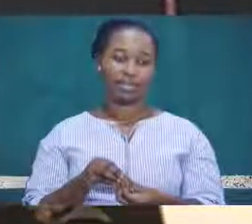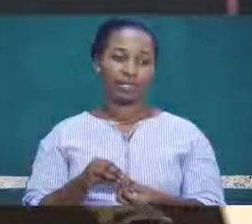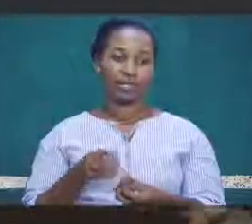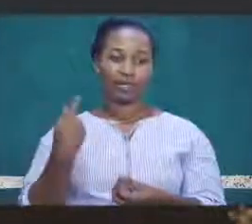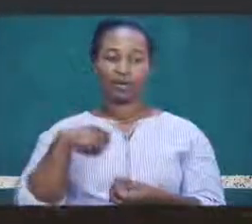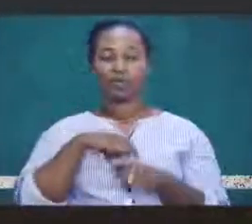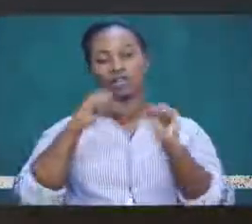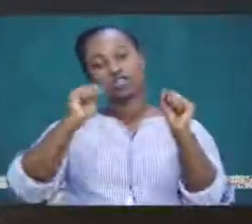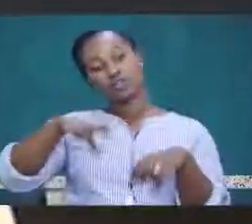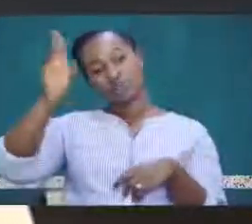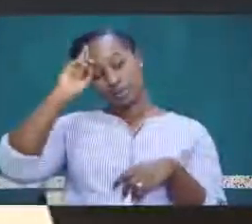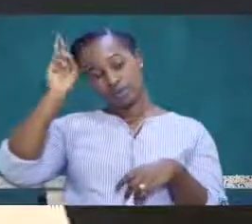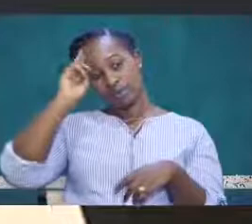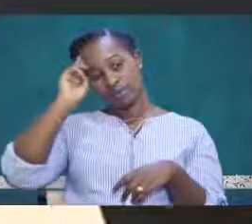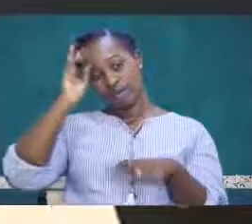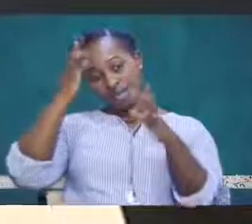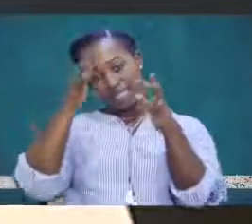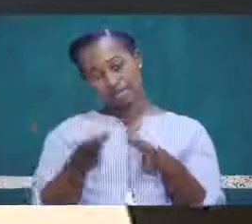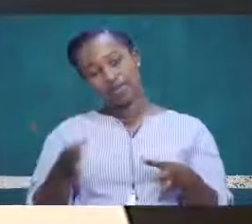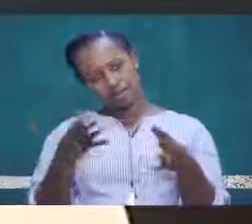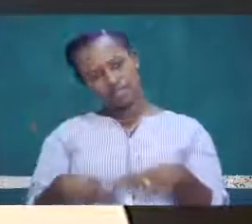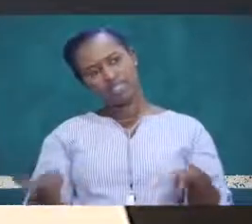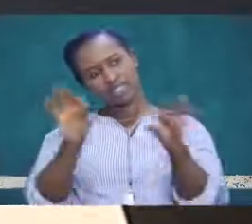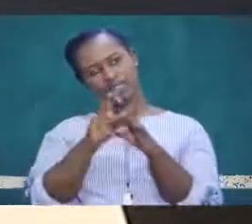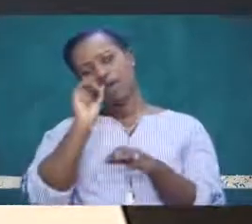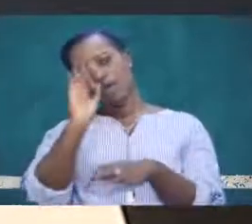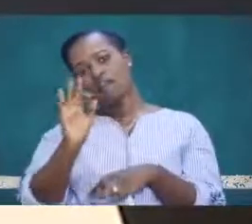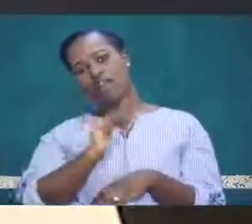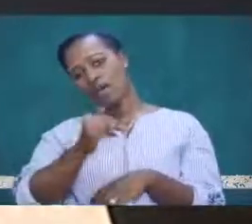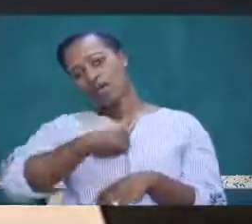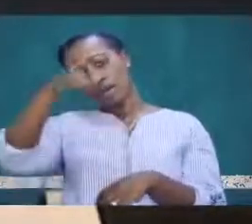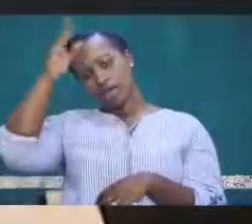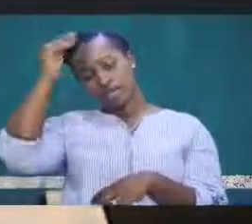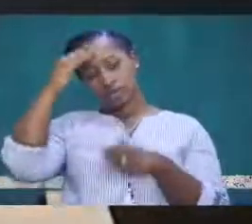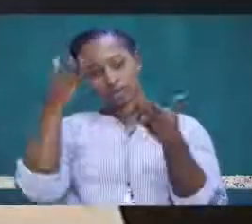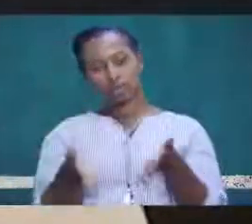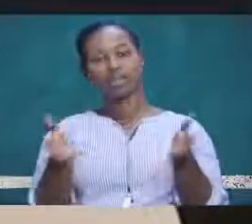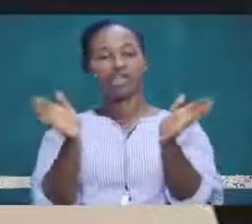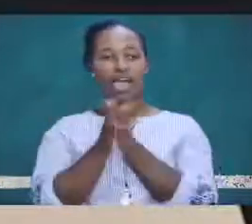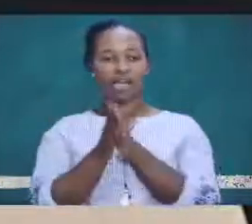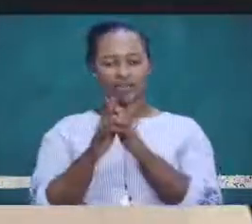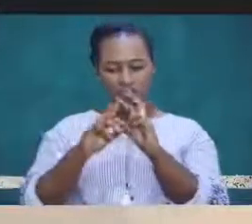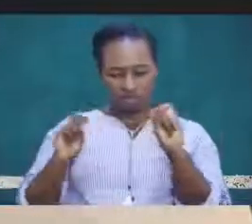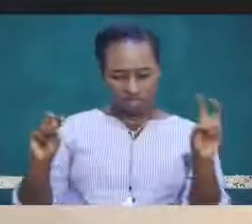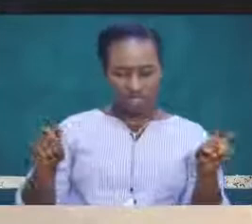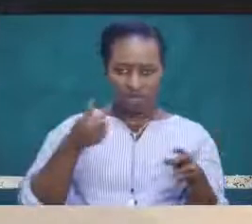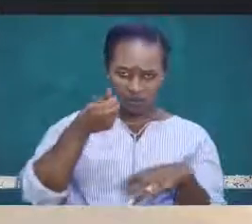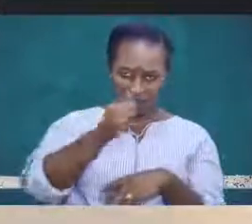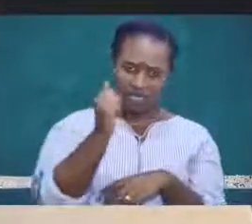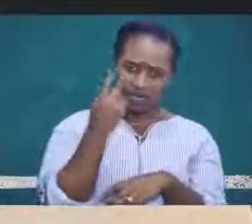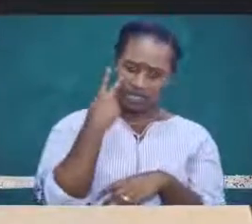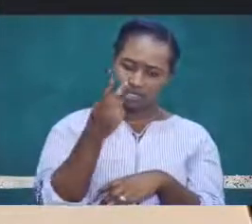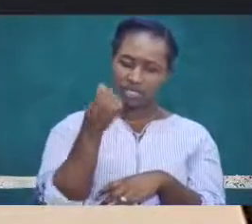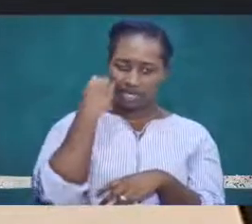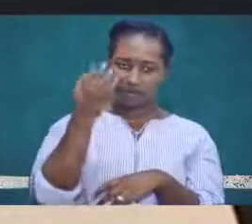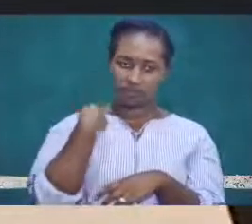we should remember the main concepts of our lesson today. And also check yourself and see that we have